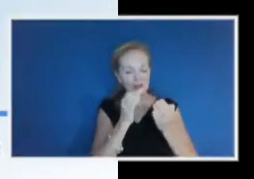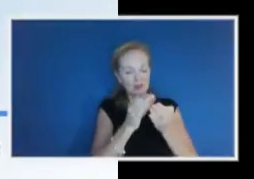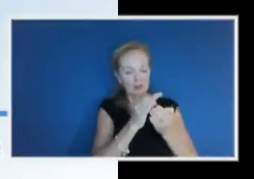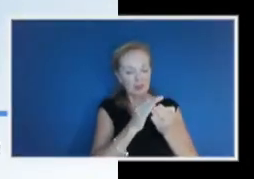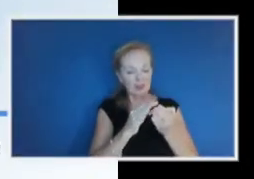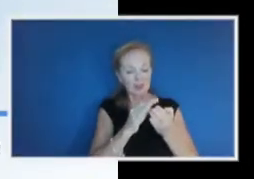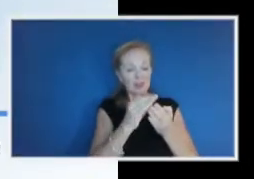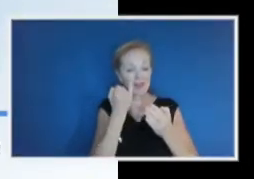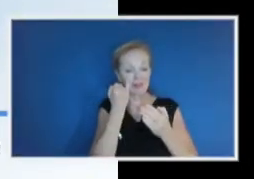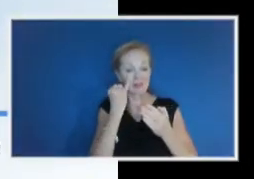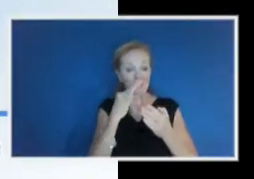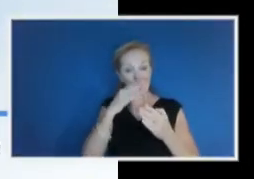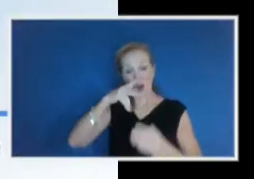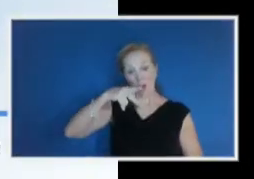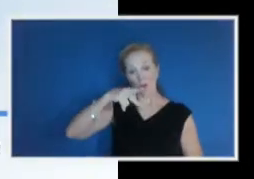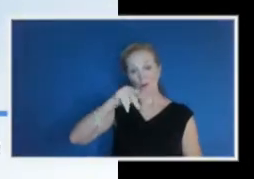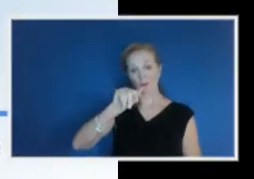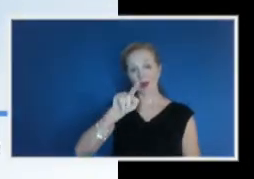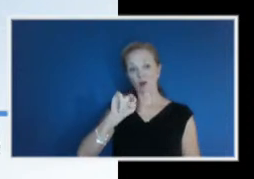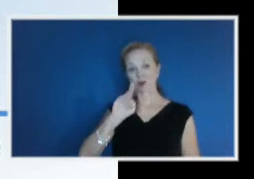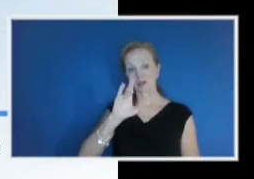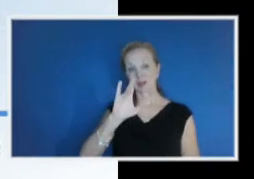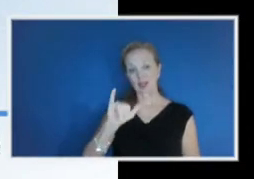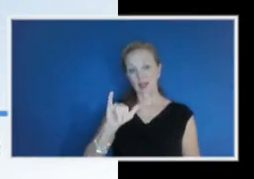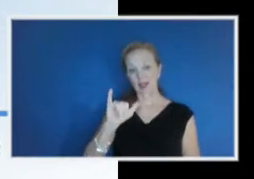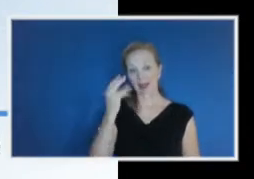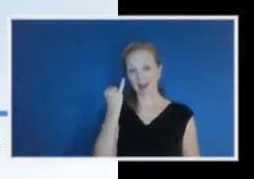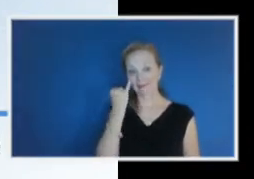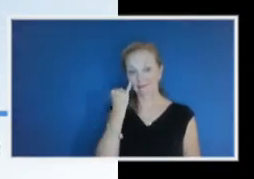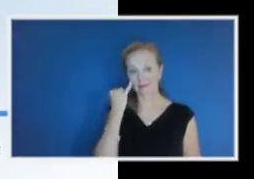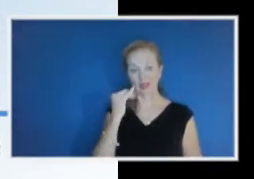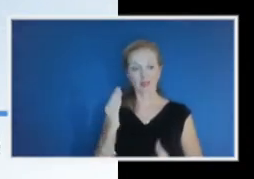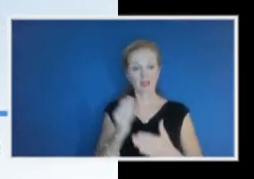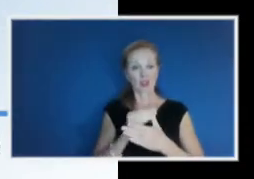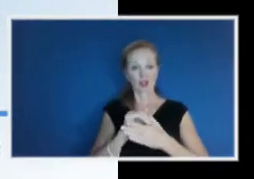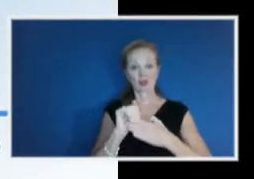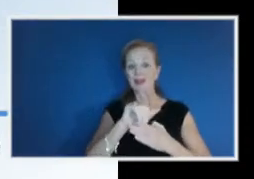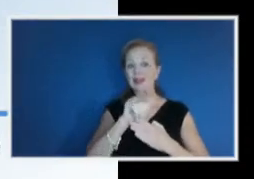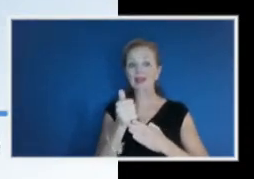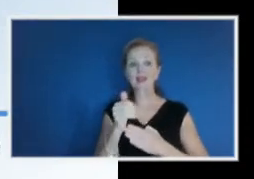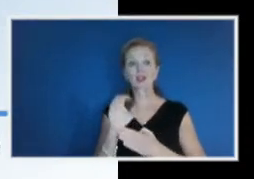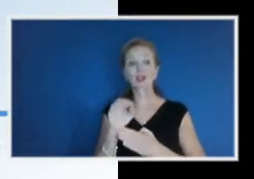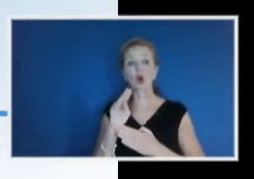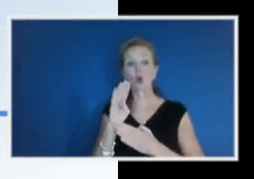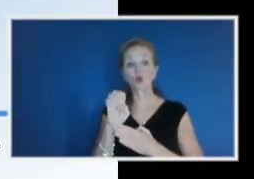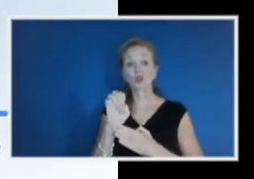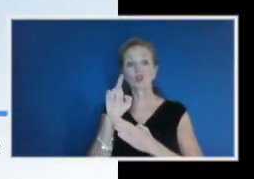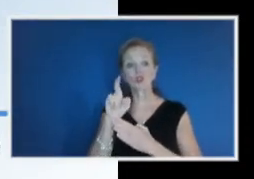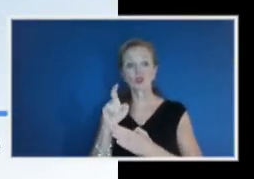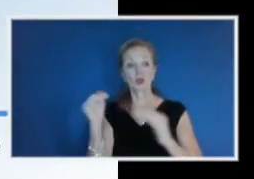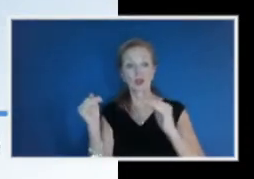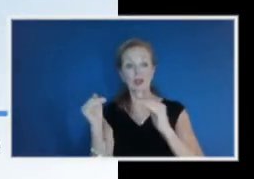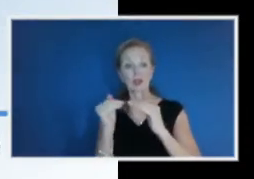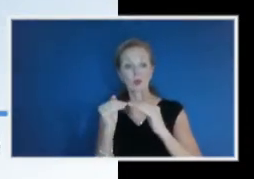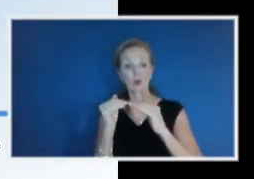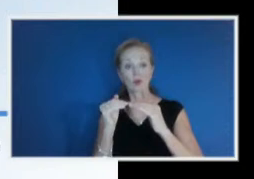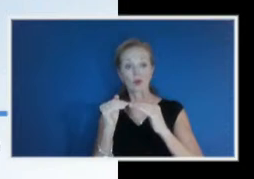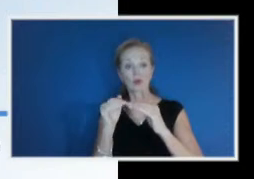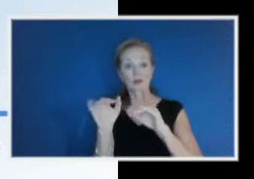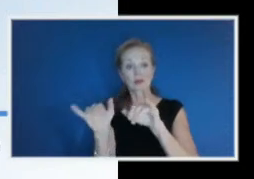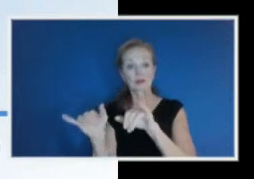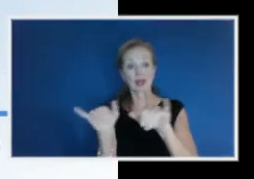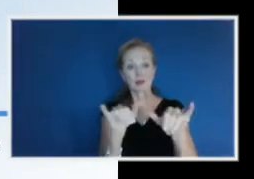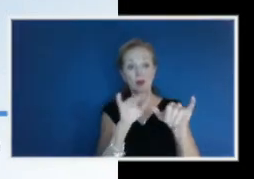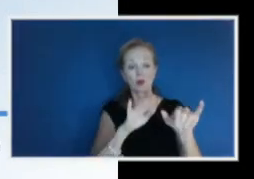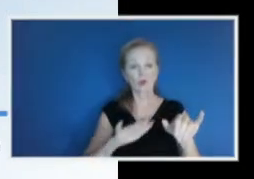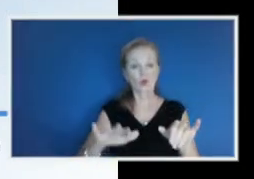parity, the share of dollars in any code that should equal the same across groups. But that's not what